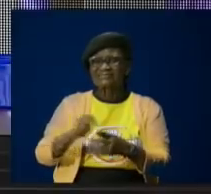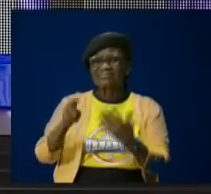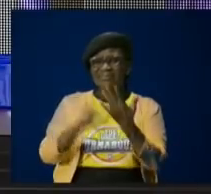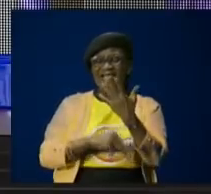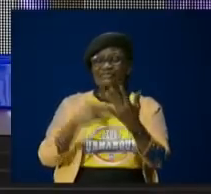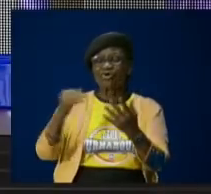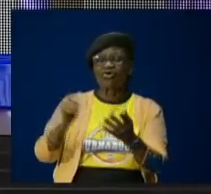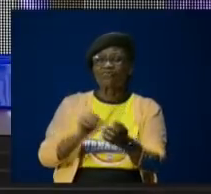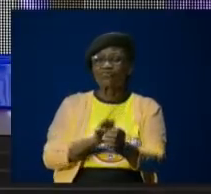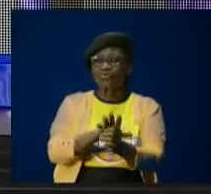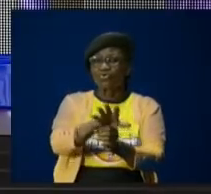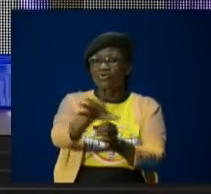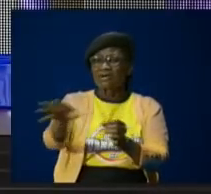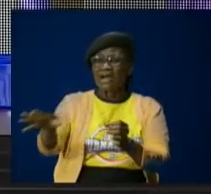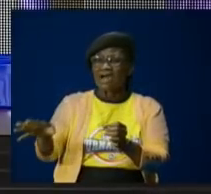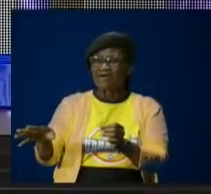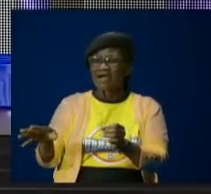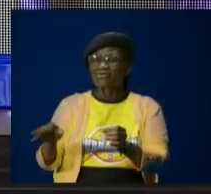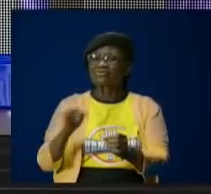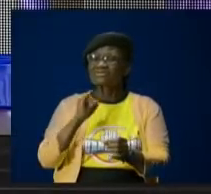is oxygen.